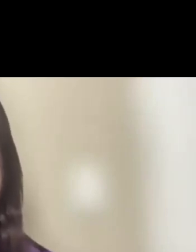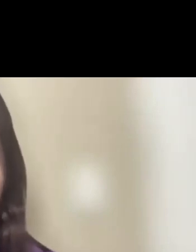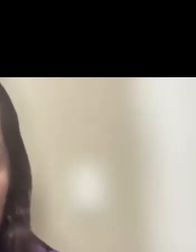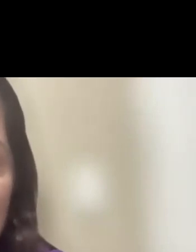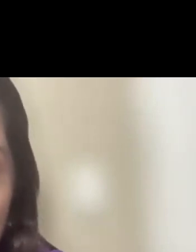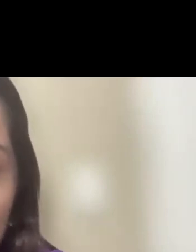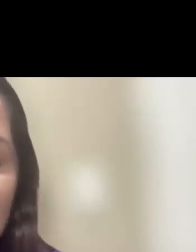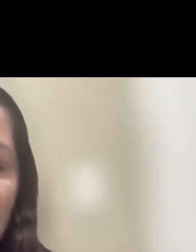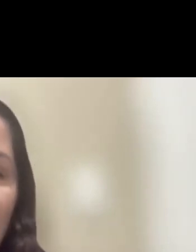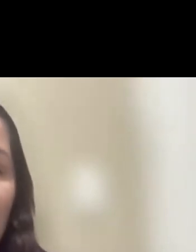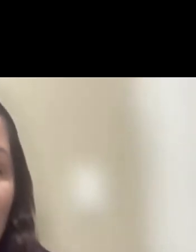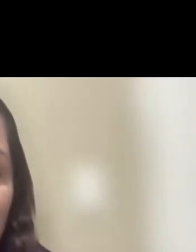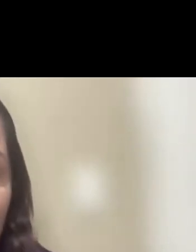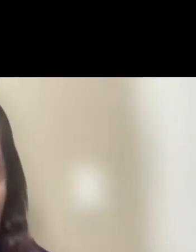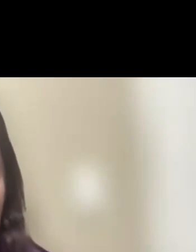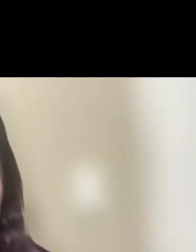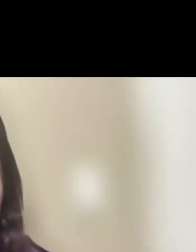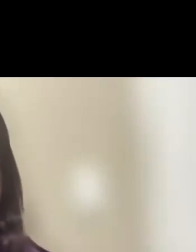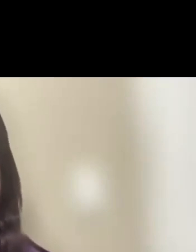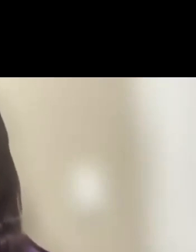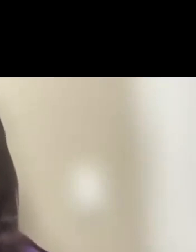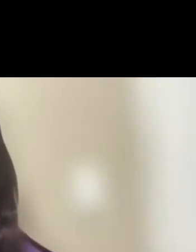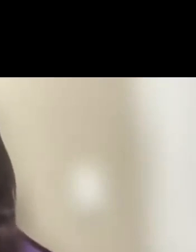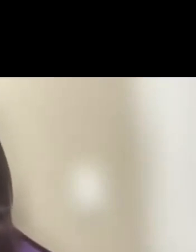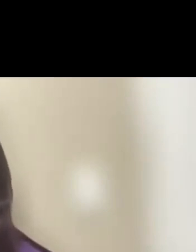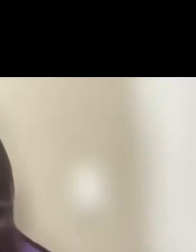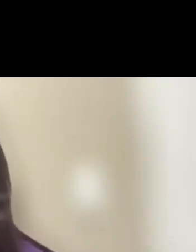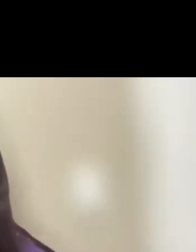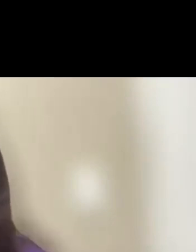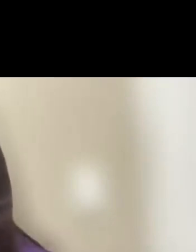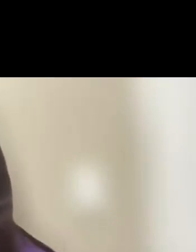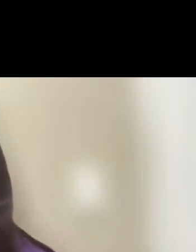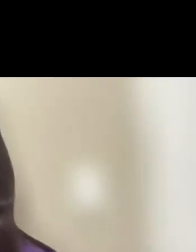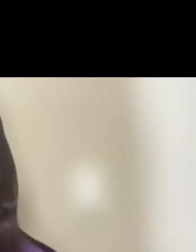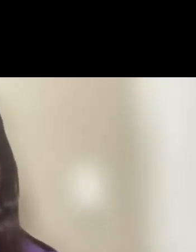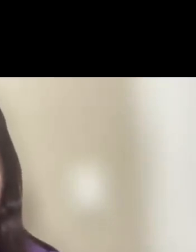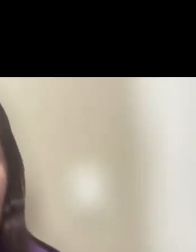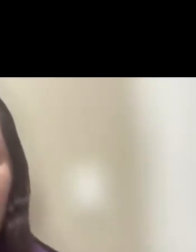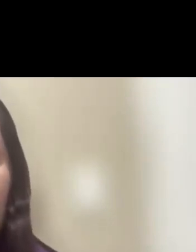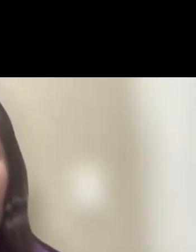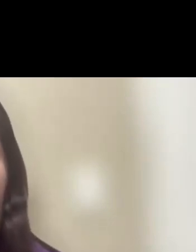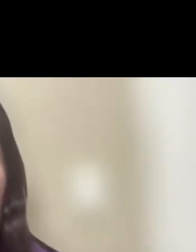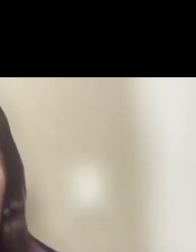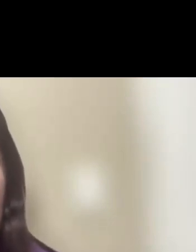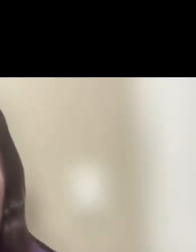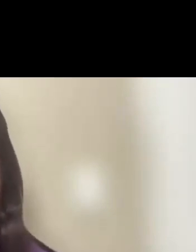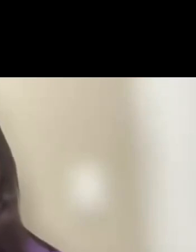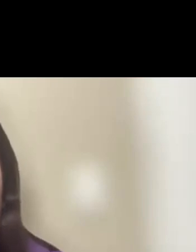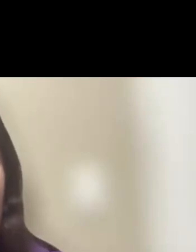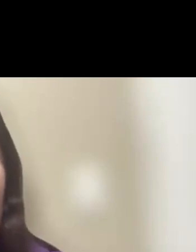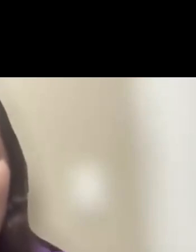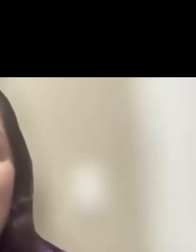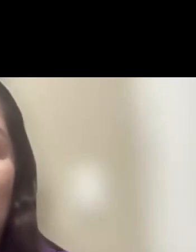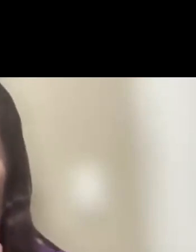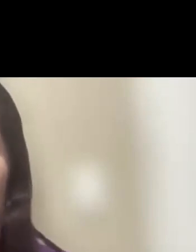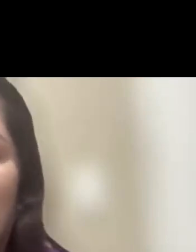very important mistakes, mistakes that he shouldn't be doing, especially being a truck driver for over 20 years. These mistakes including